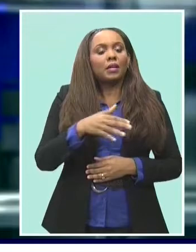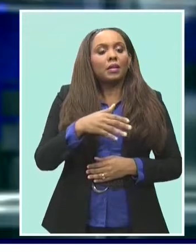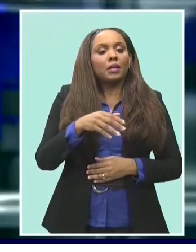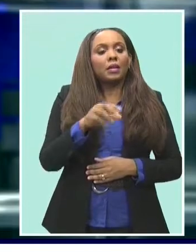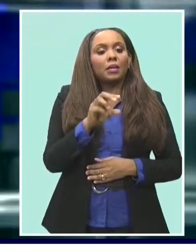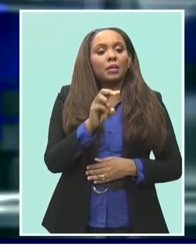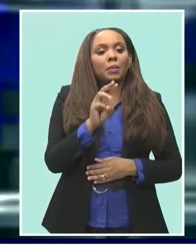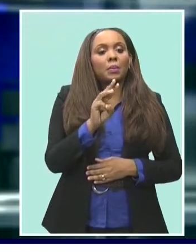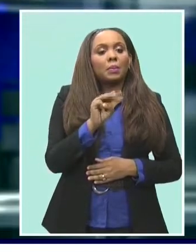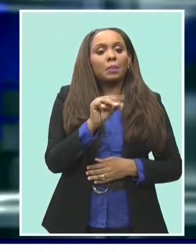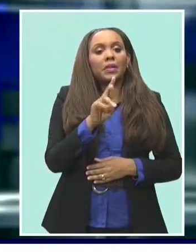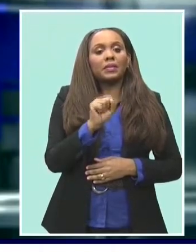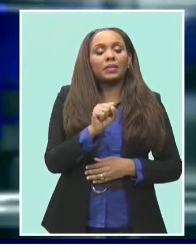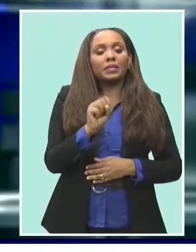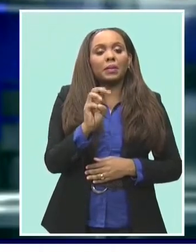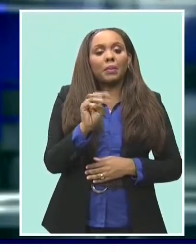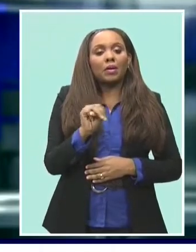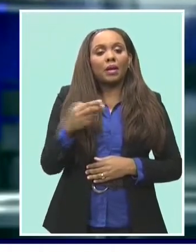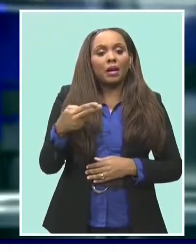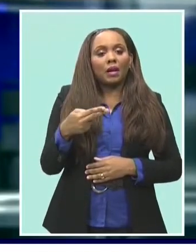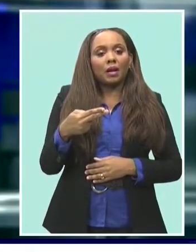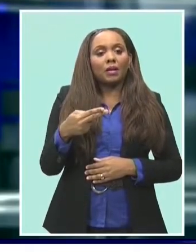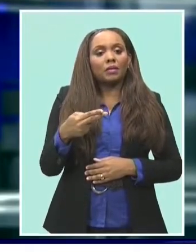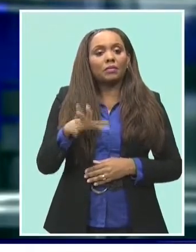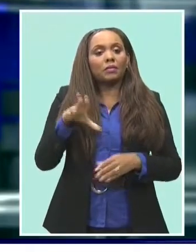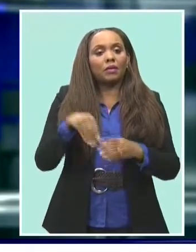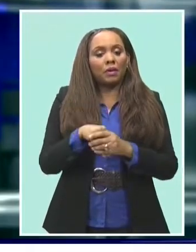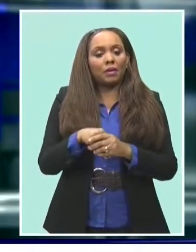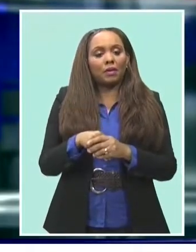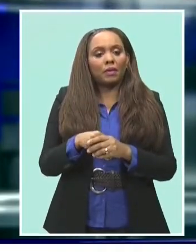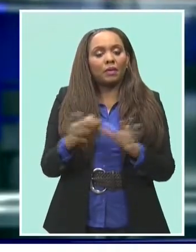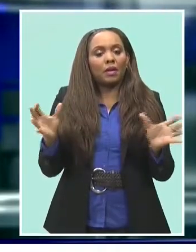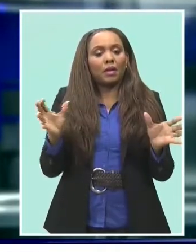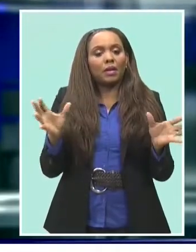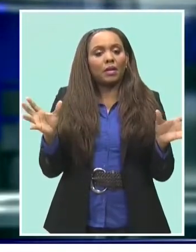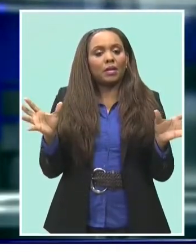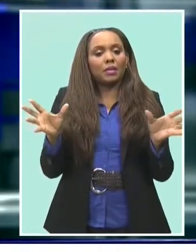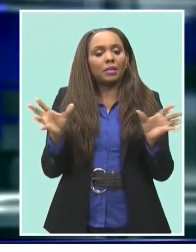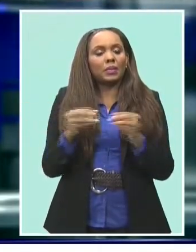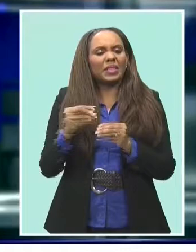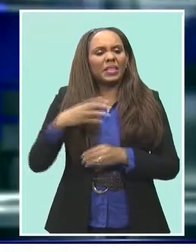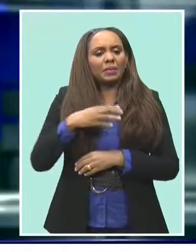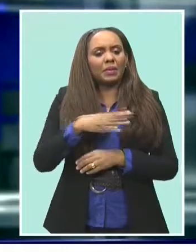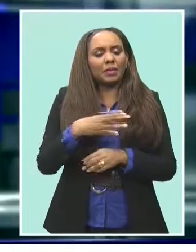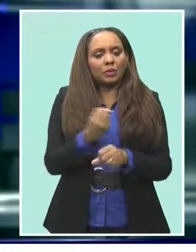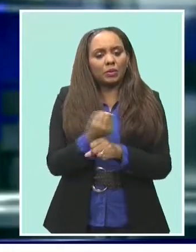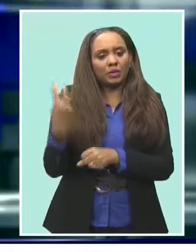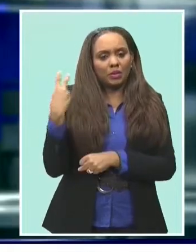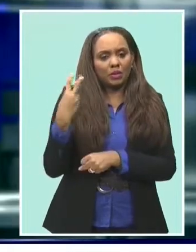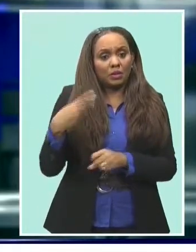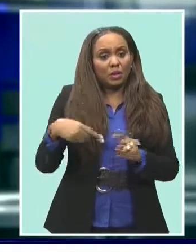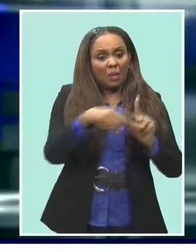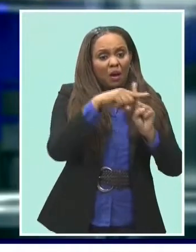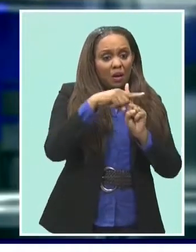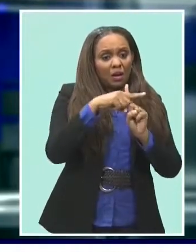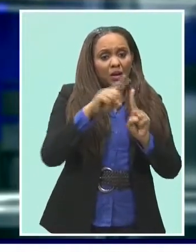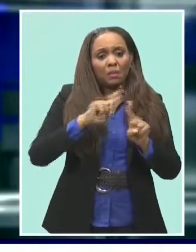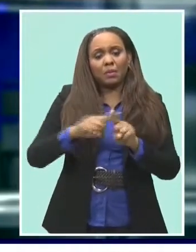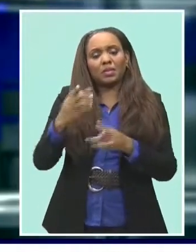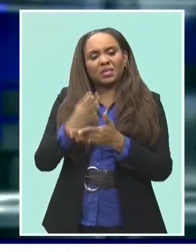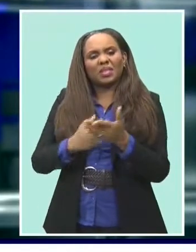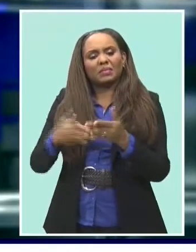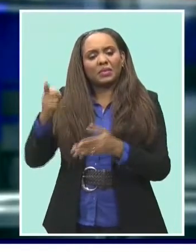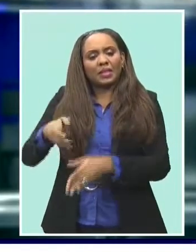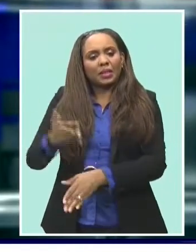Barbadian delegation which last presented to the committee in 2017. Now, she says while there were some positives, there were also some areas